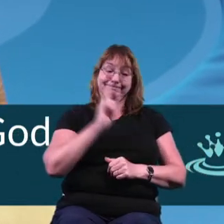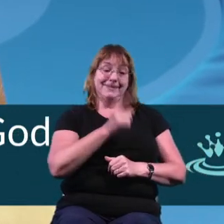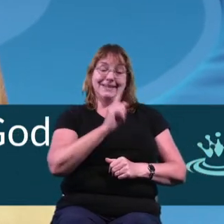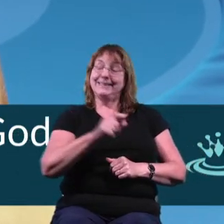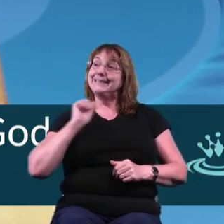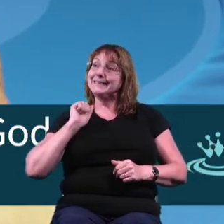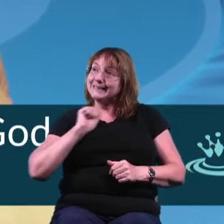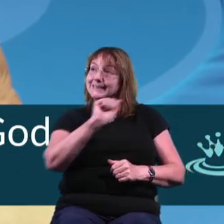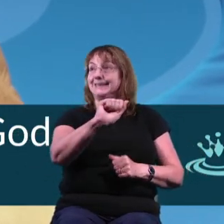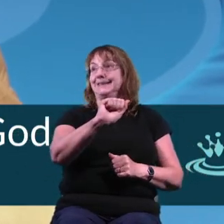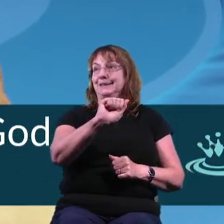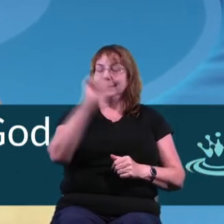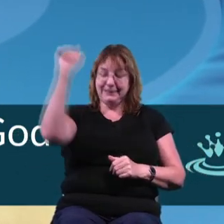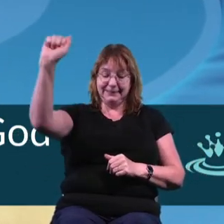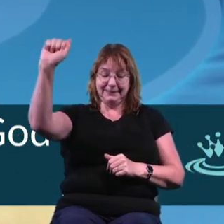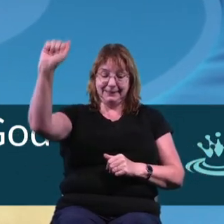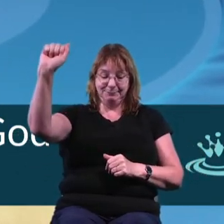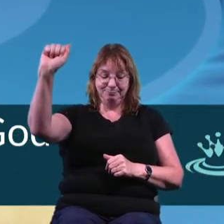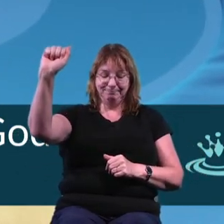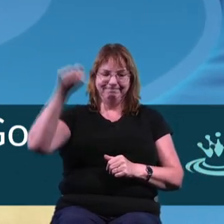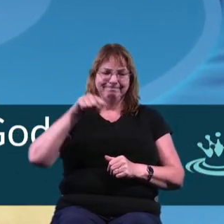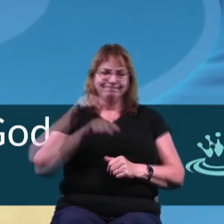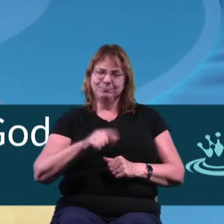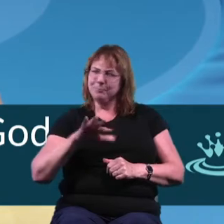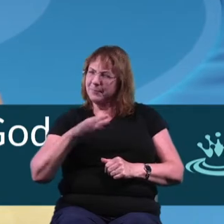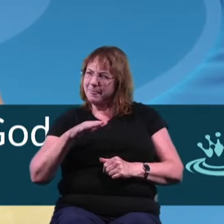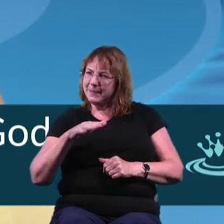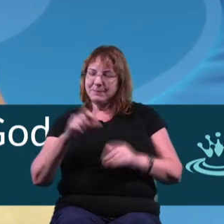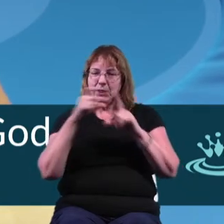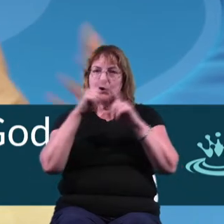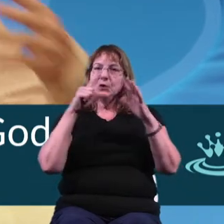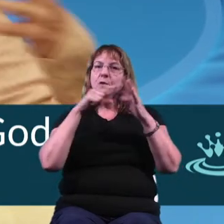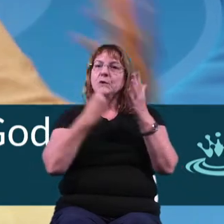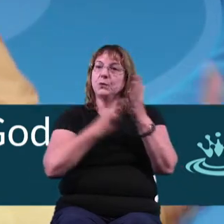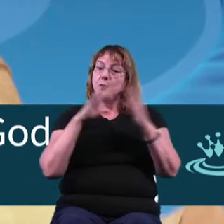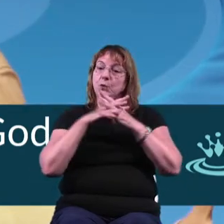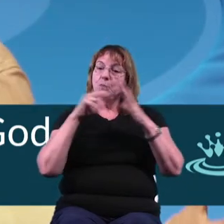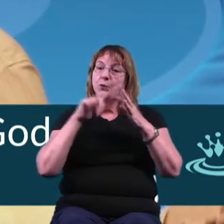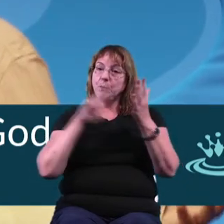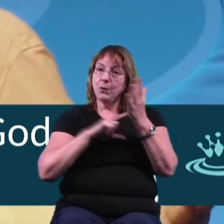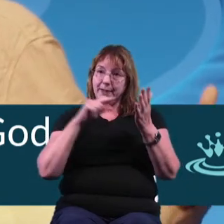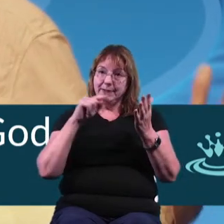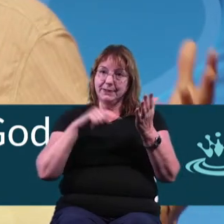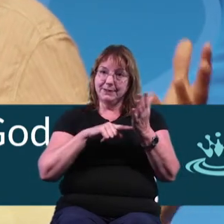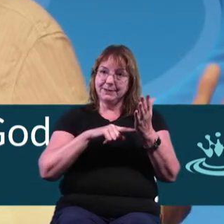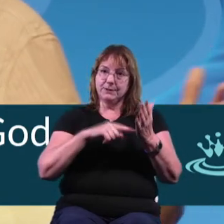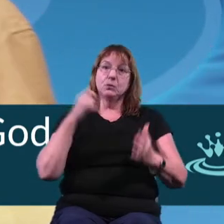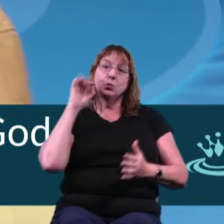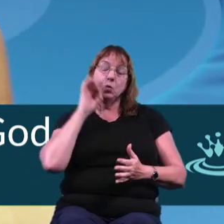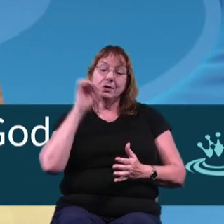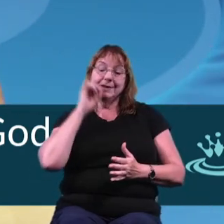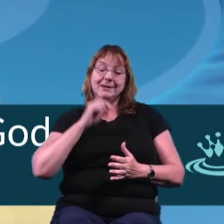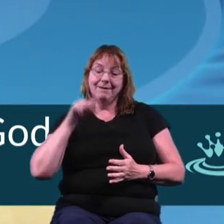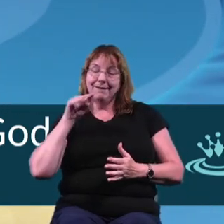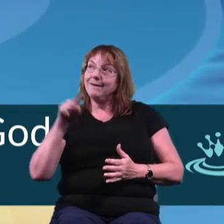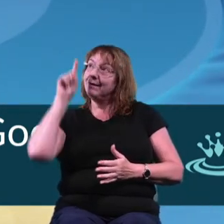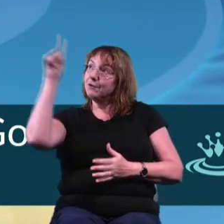Water, and perhaps that's too shallow to count as the depths, but God made it, and it's his.